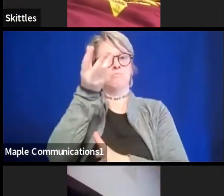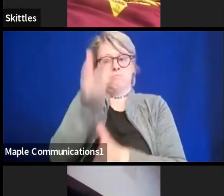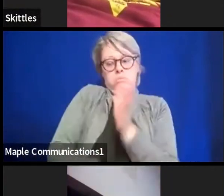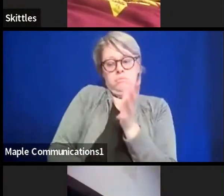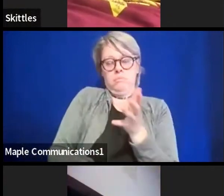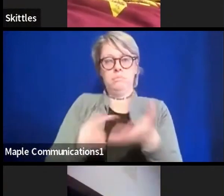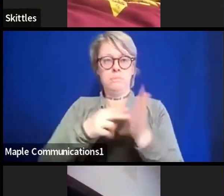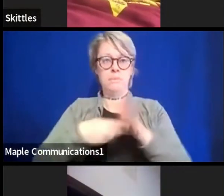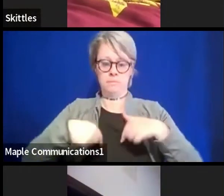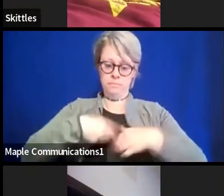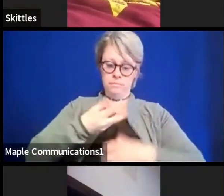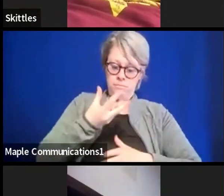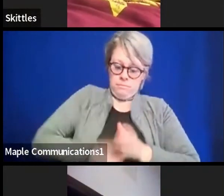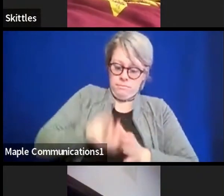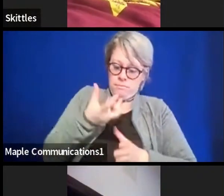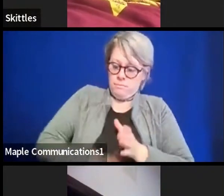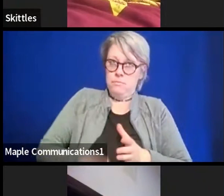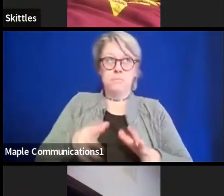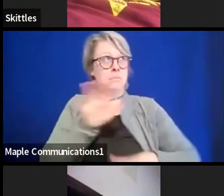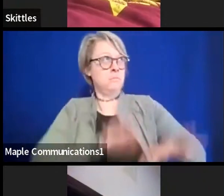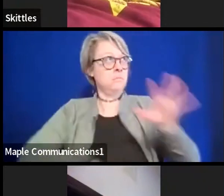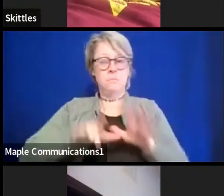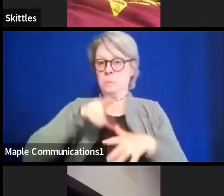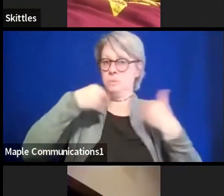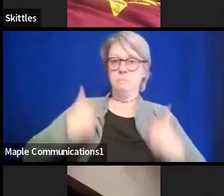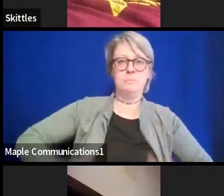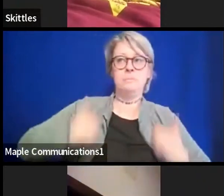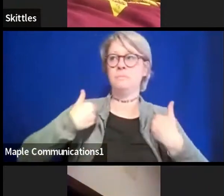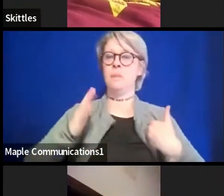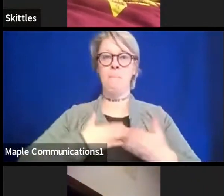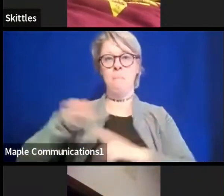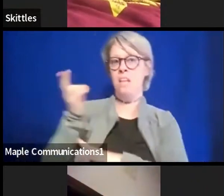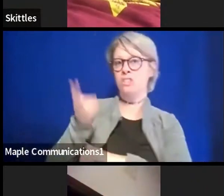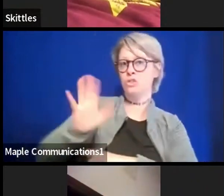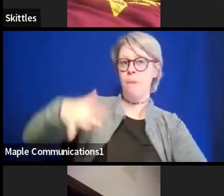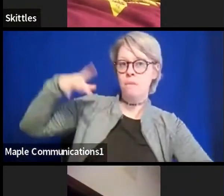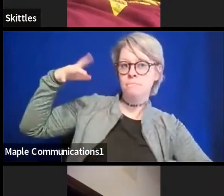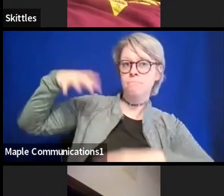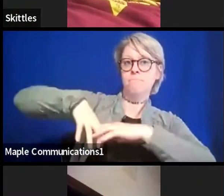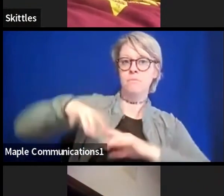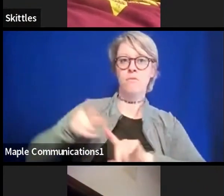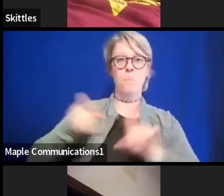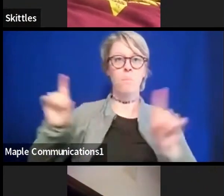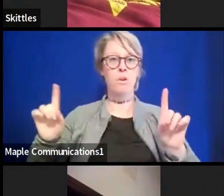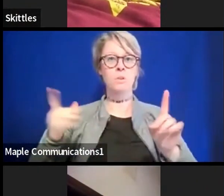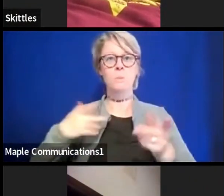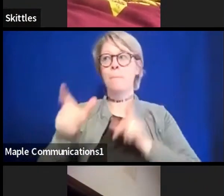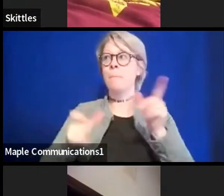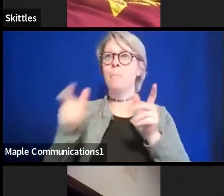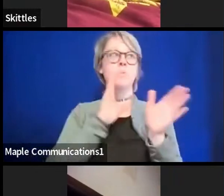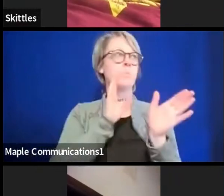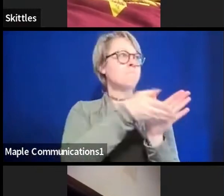in the world. You don't know who you are, where you come from. So people turn to different things